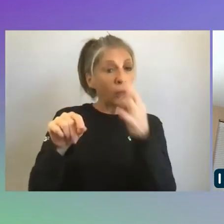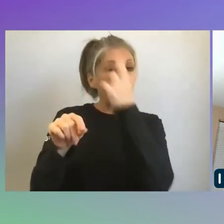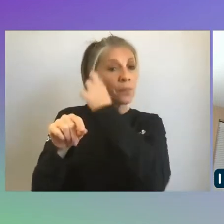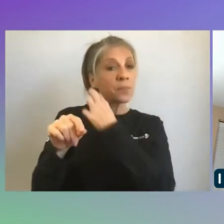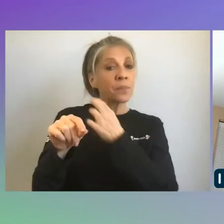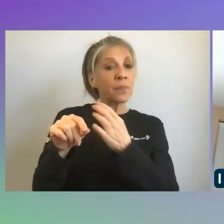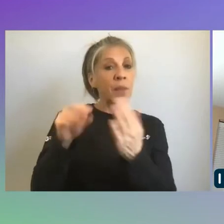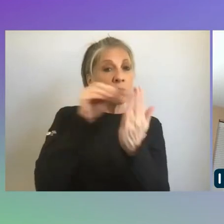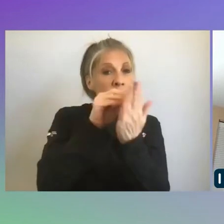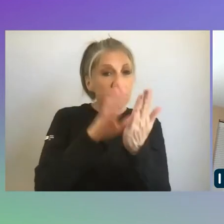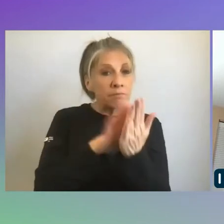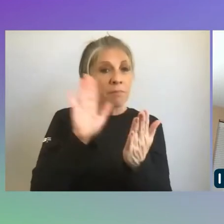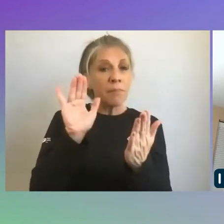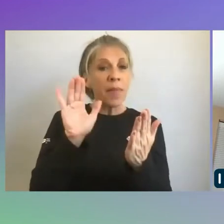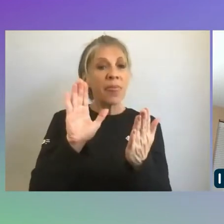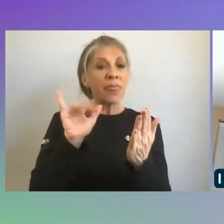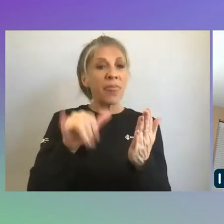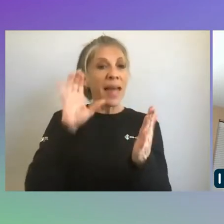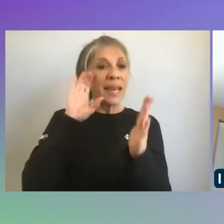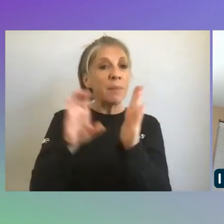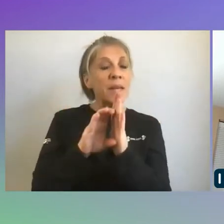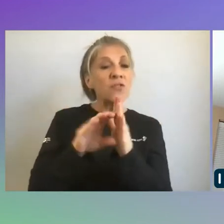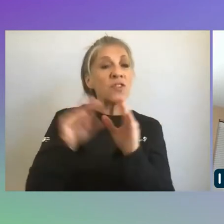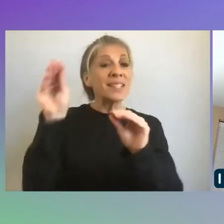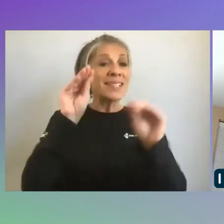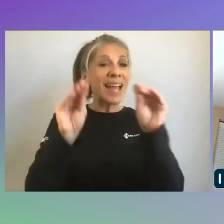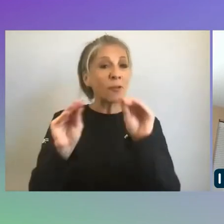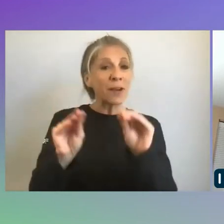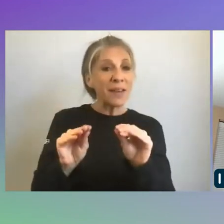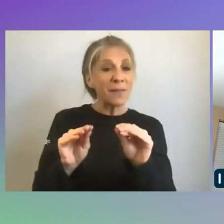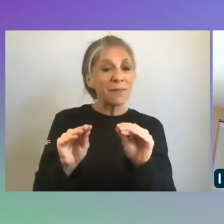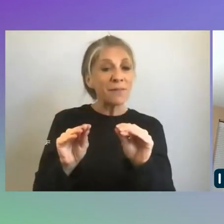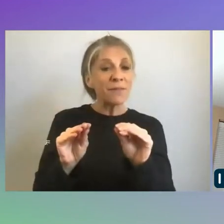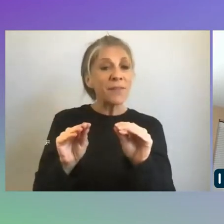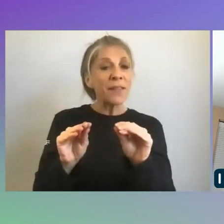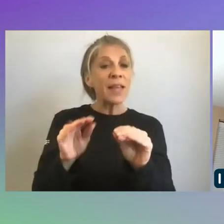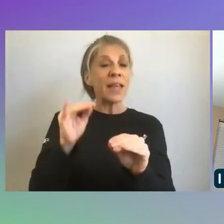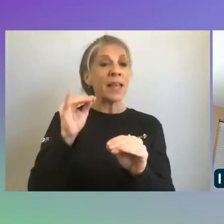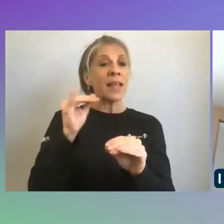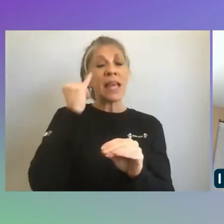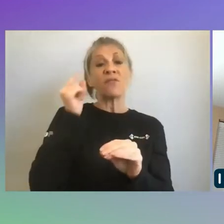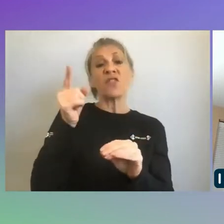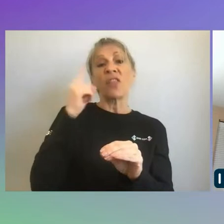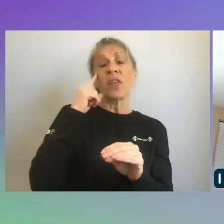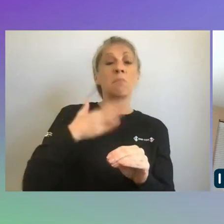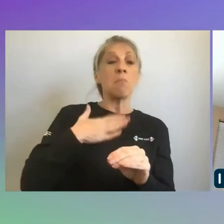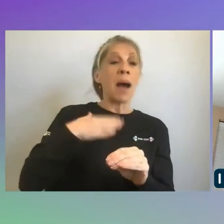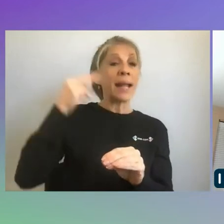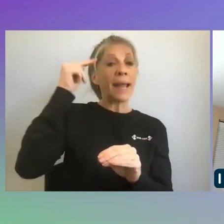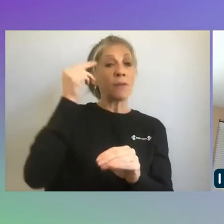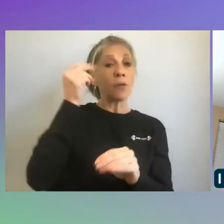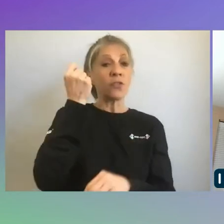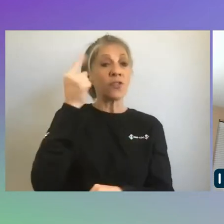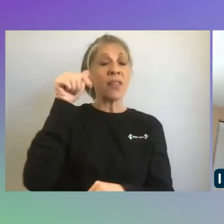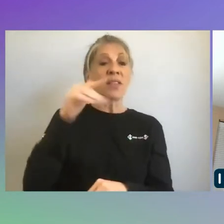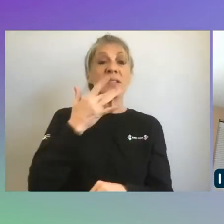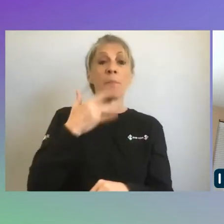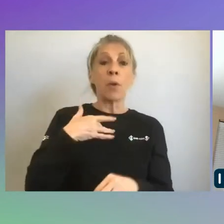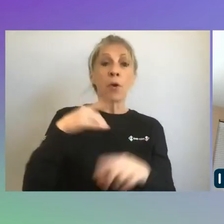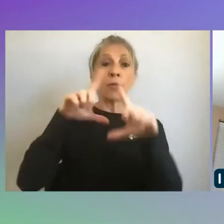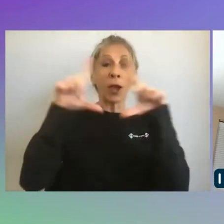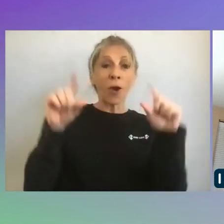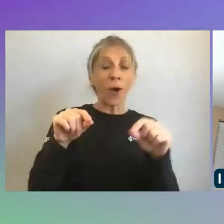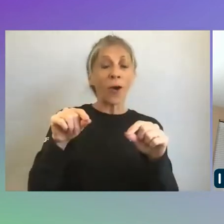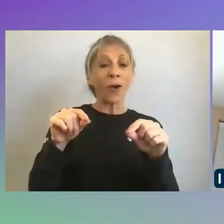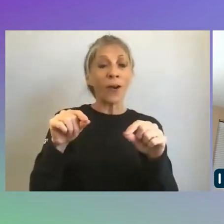marking that image as decorative if she thinks that, my nephew understands this is a birthday card and it's the